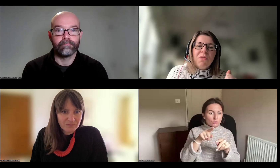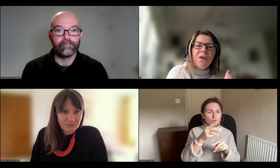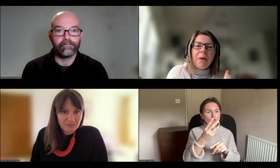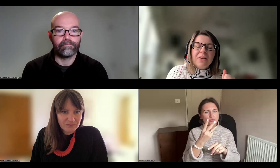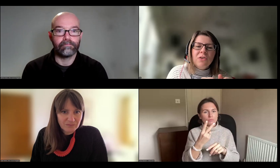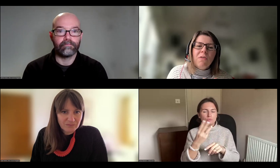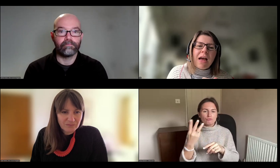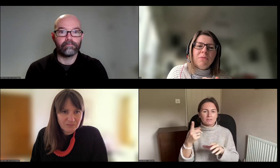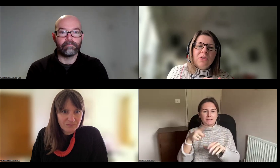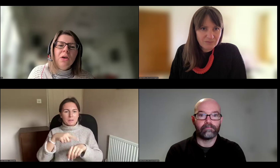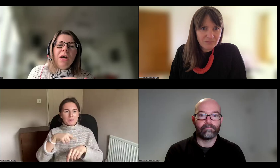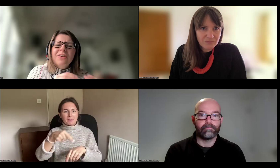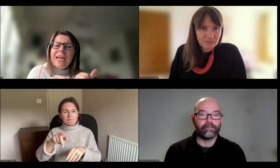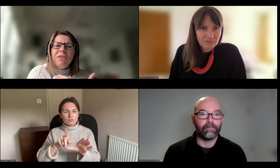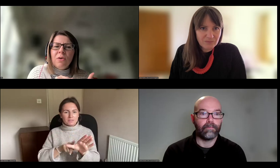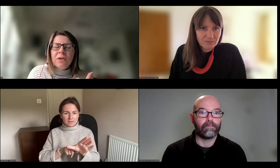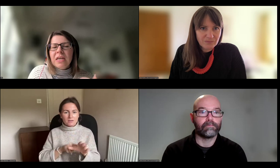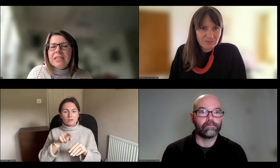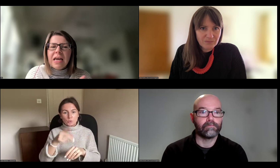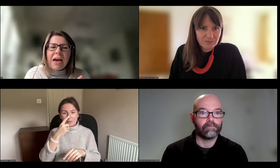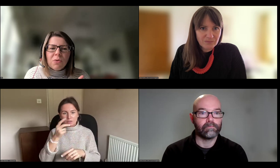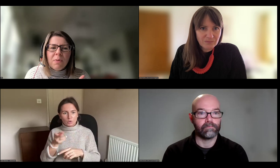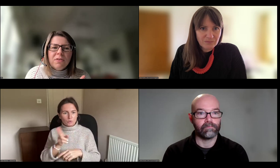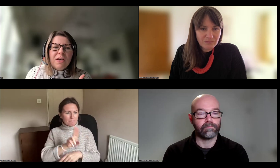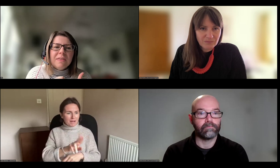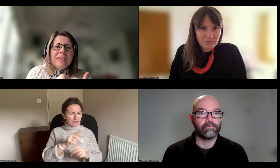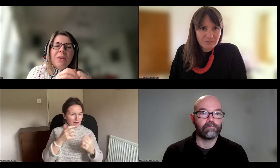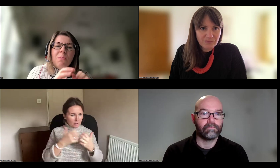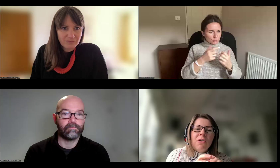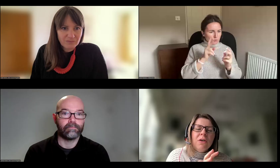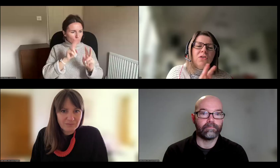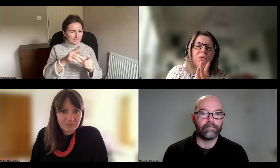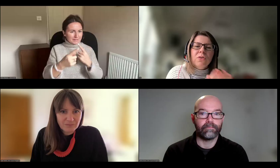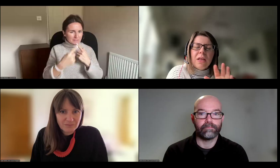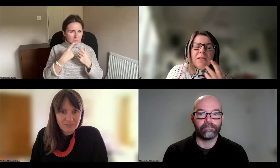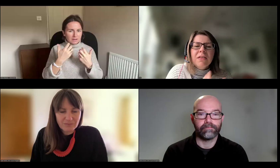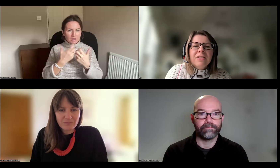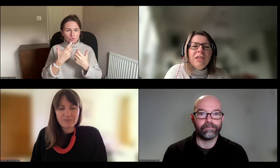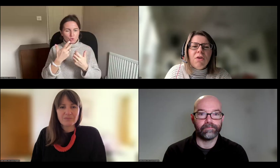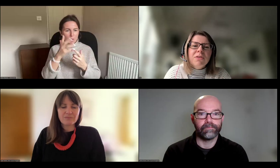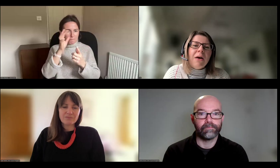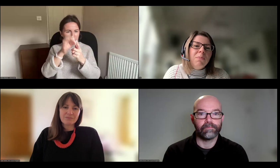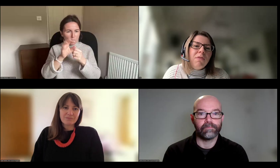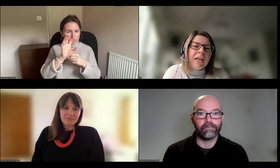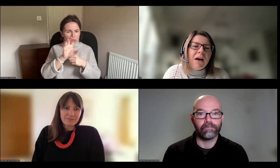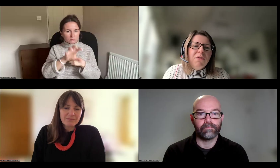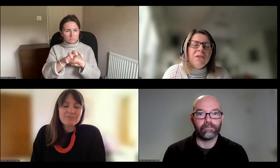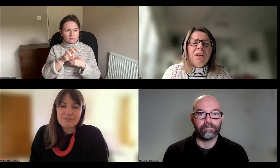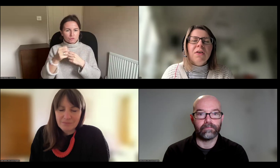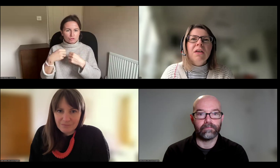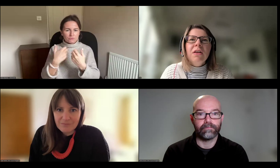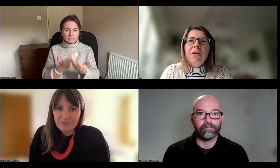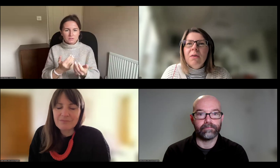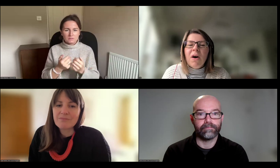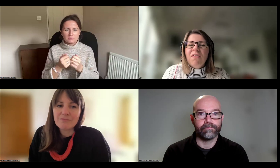they could refer back to around actually how do I look at data? How do I plot services? They would be quite short. So that the sense in the group was that would be really helpful as